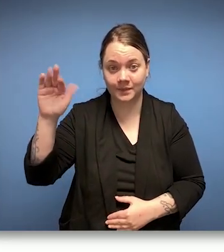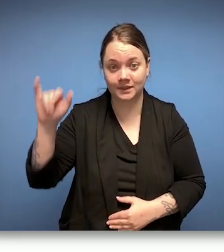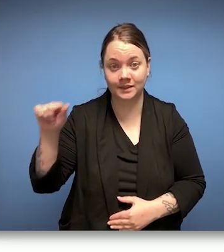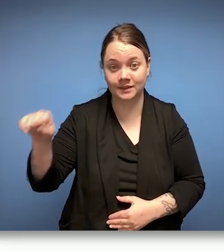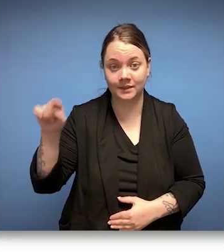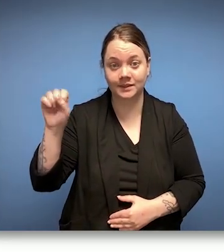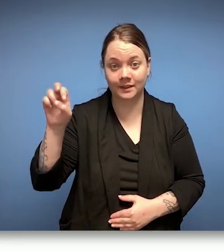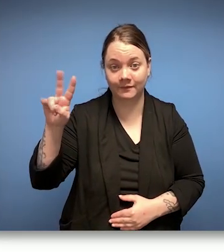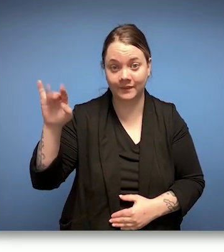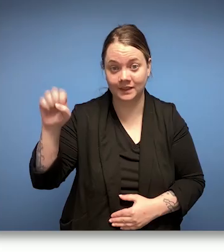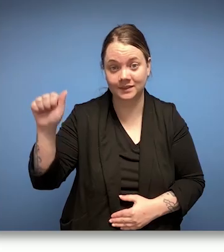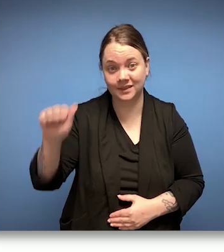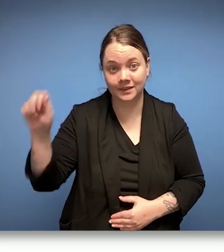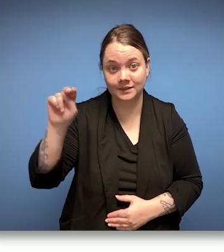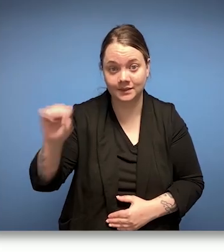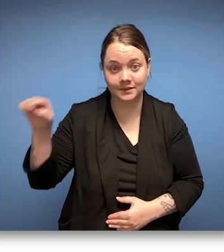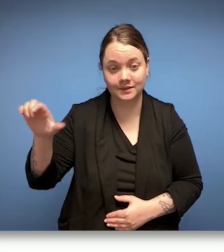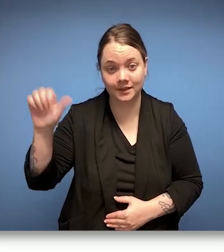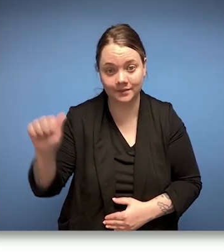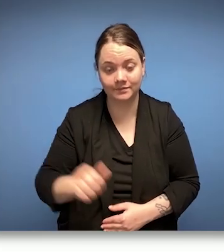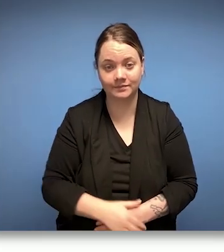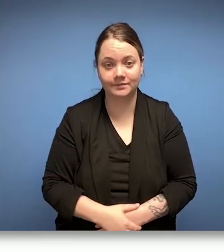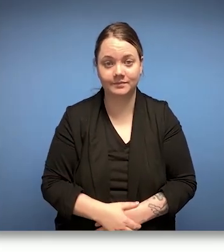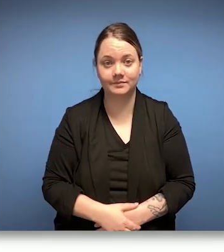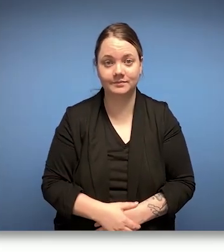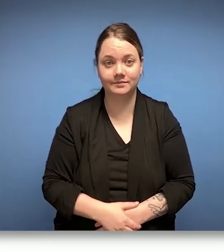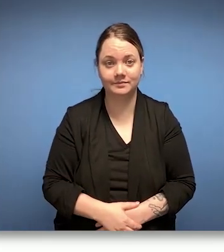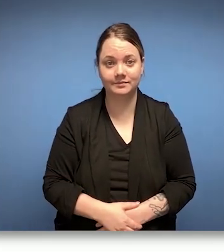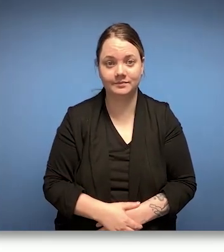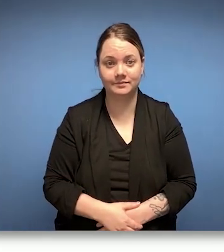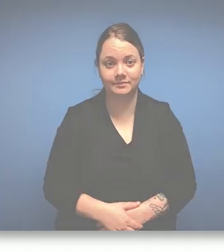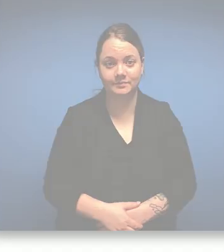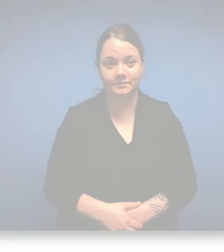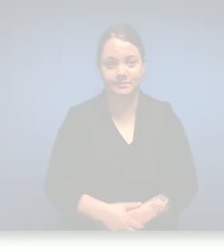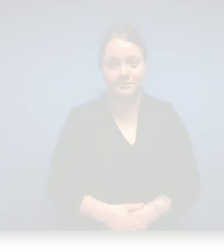accessibility.services@nscc.ca.